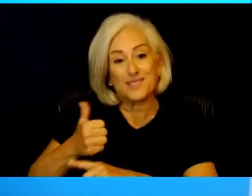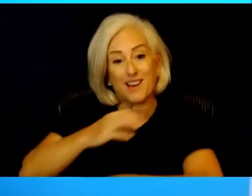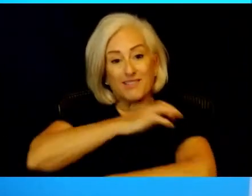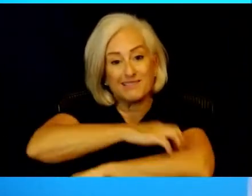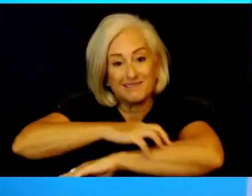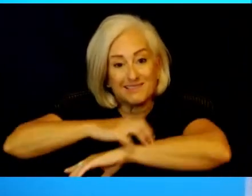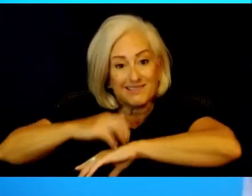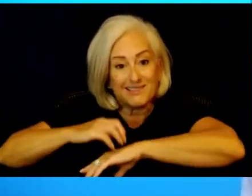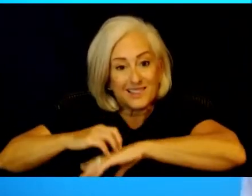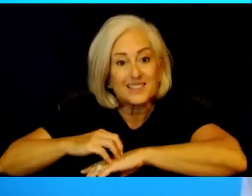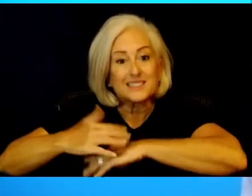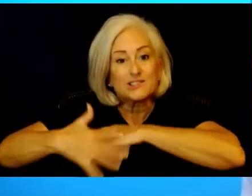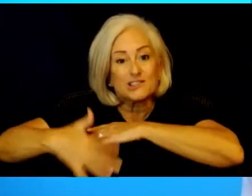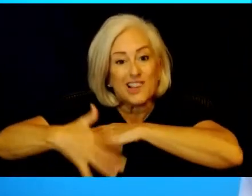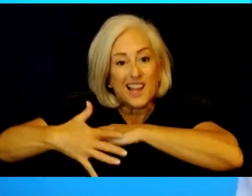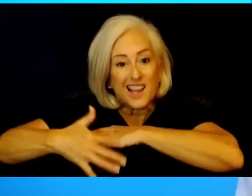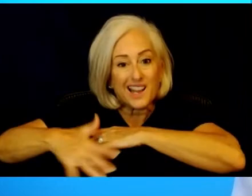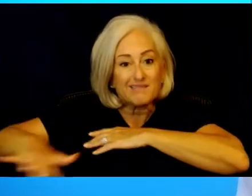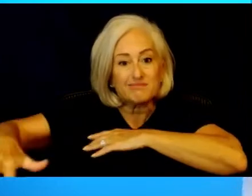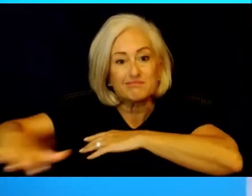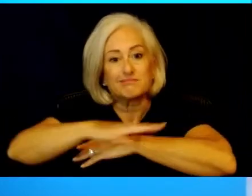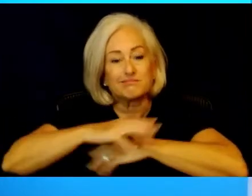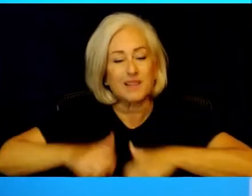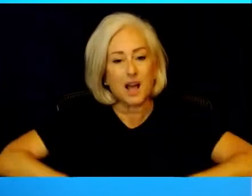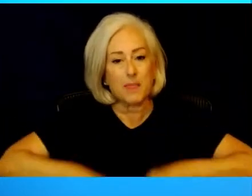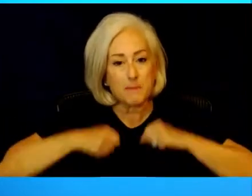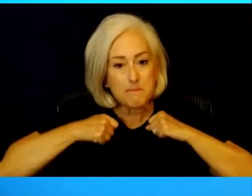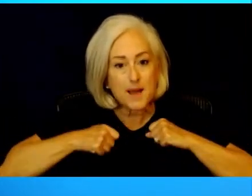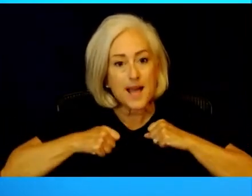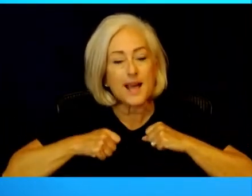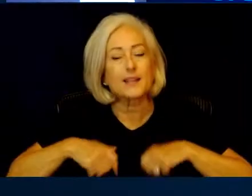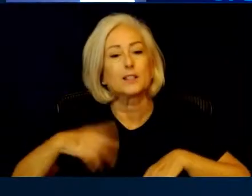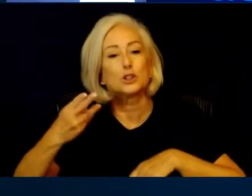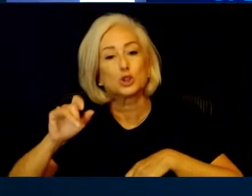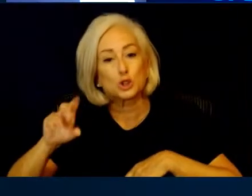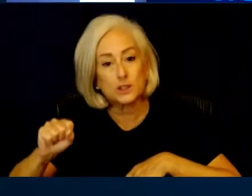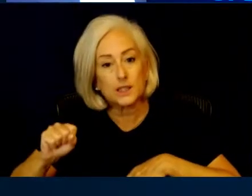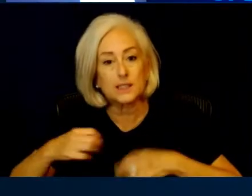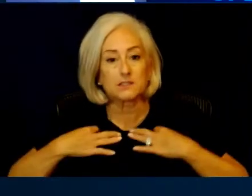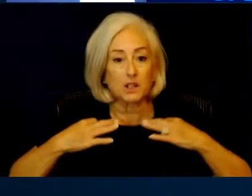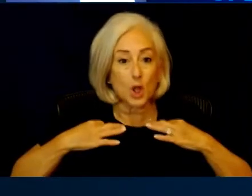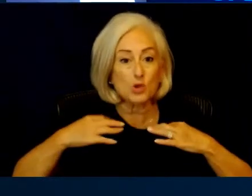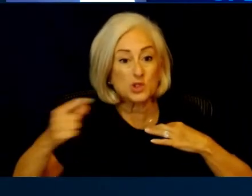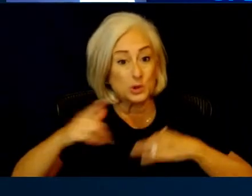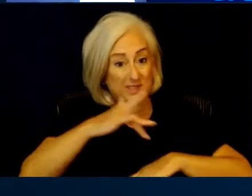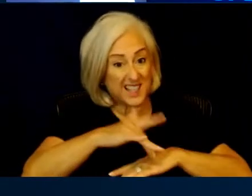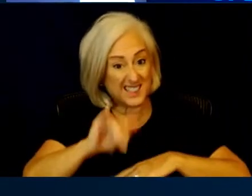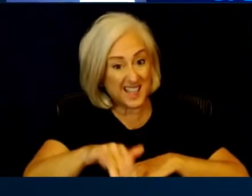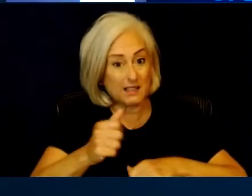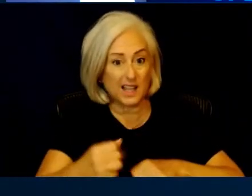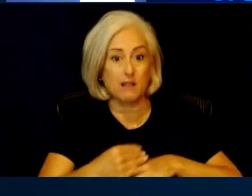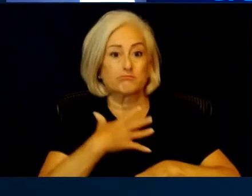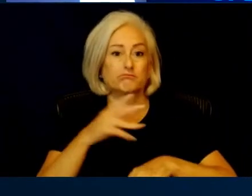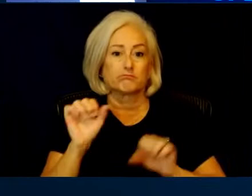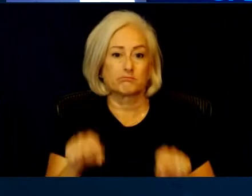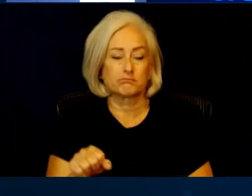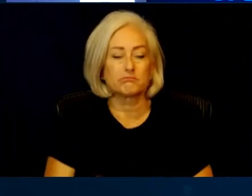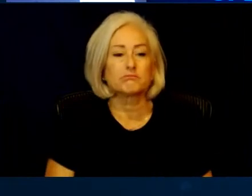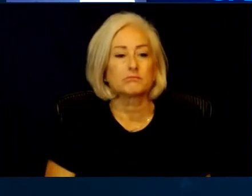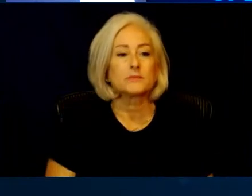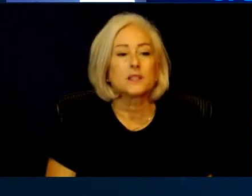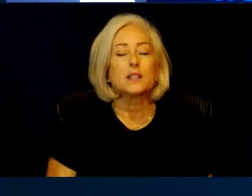from those wounds gets onto that bedding or those clothes. We have several more COVID questions coming in and monkeypox questions, but I